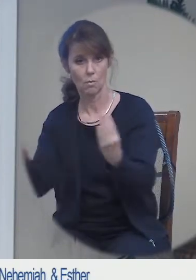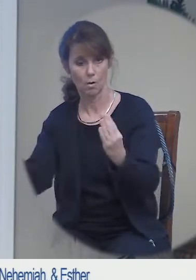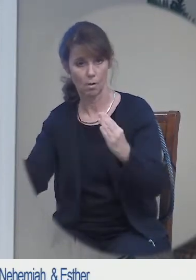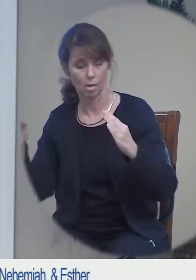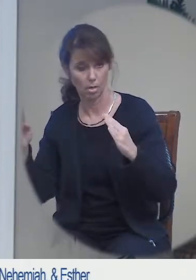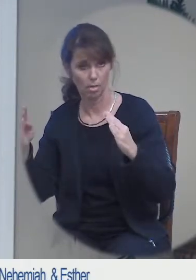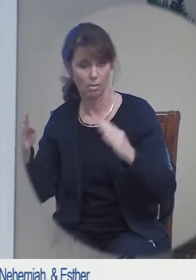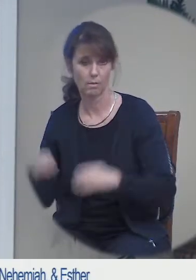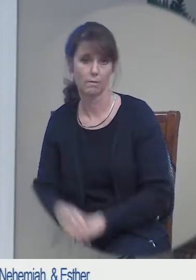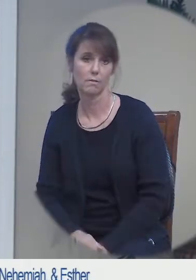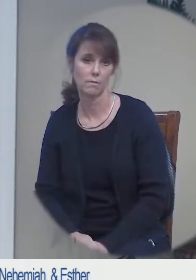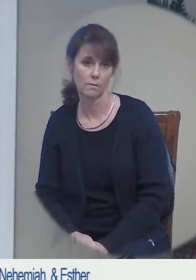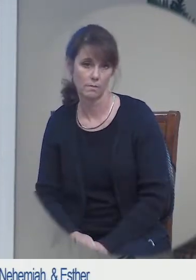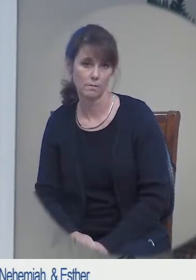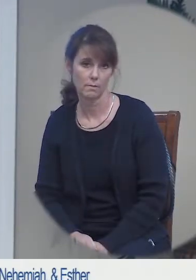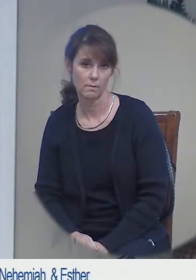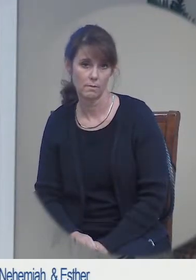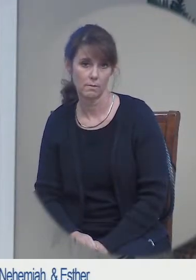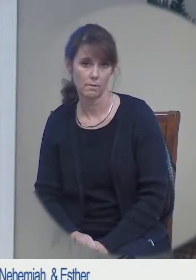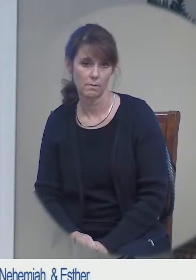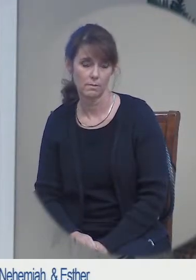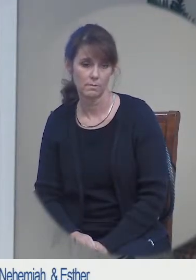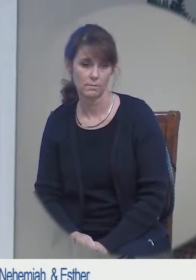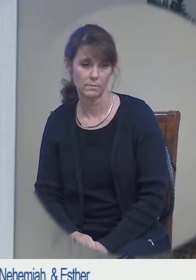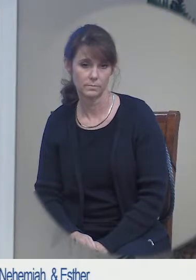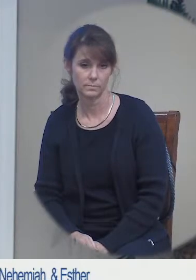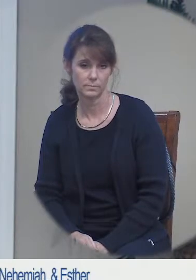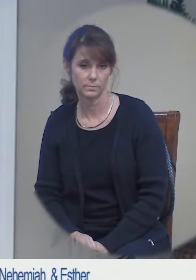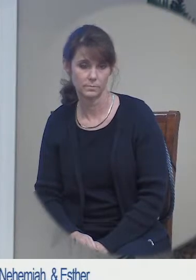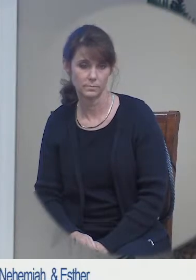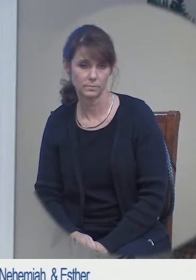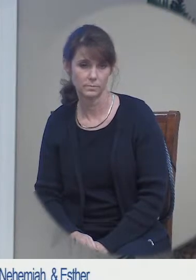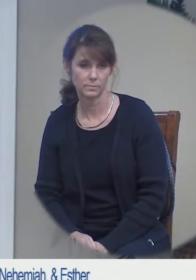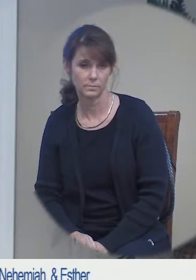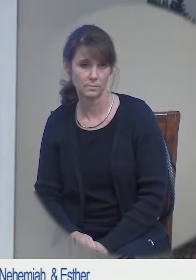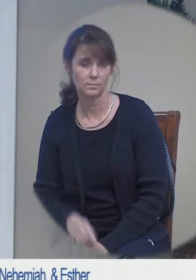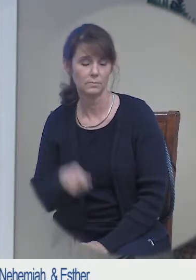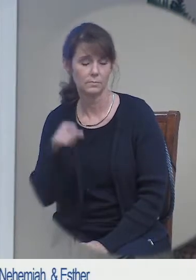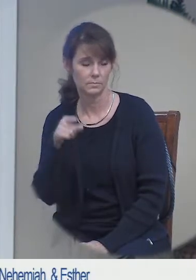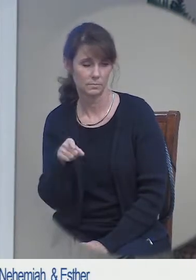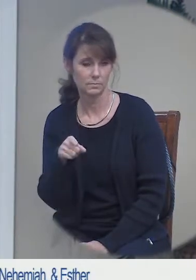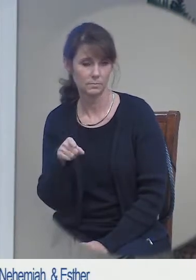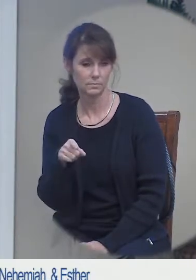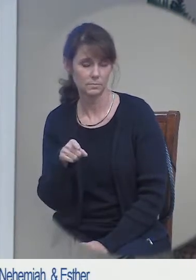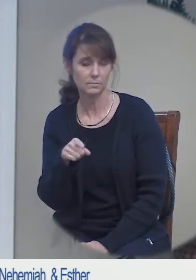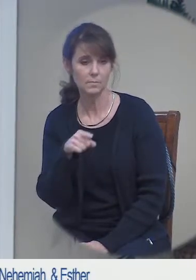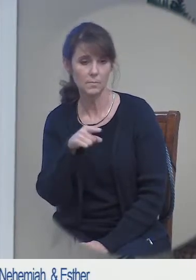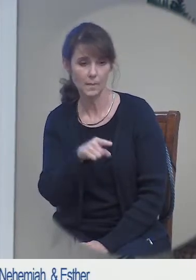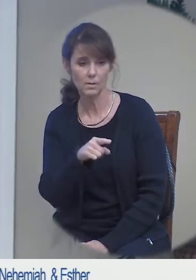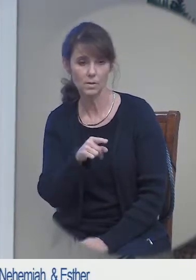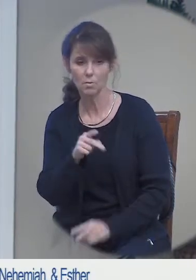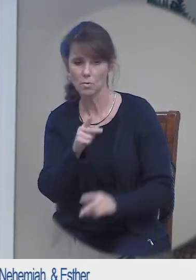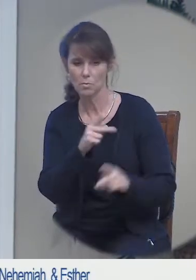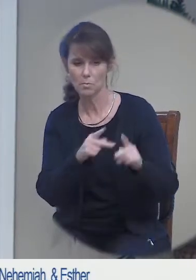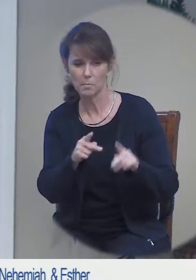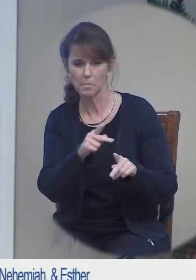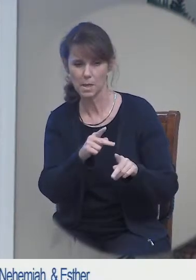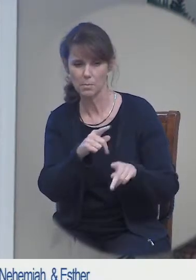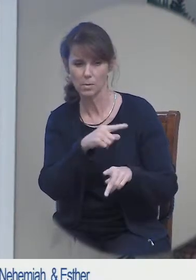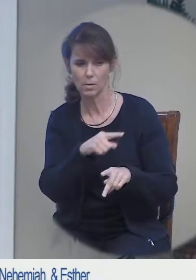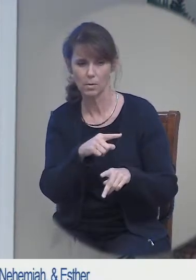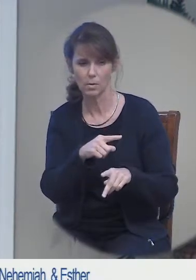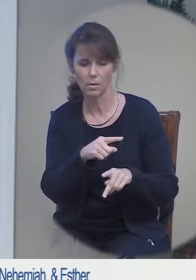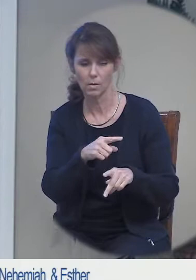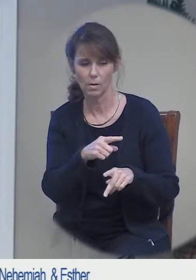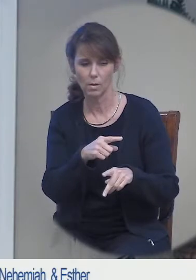took advantage of the situation in what we would call predatory lending. They saw a chance to make profit